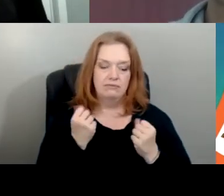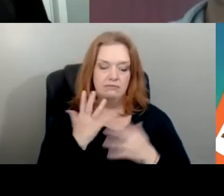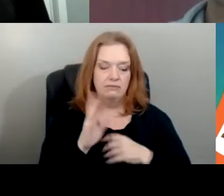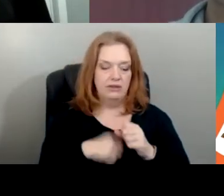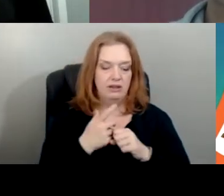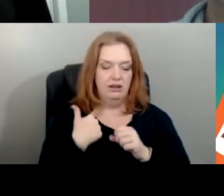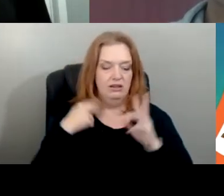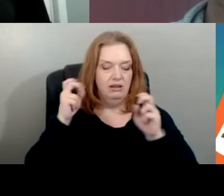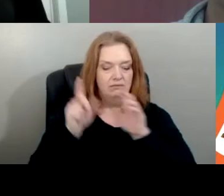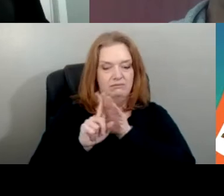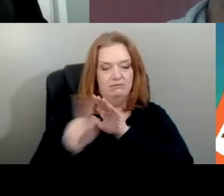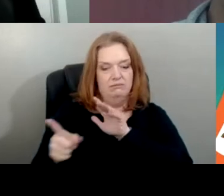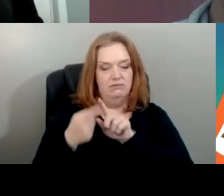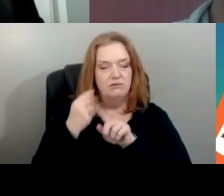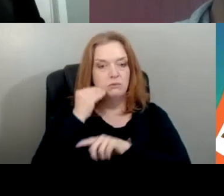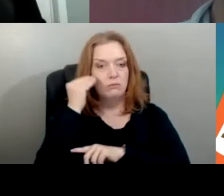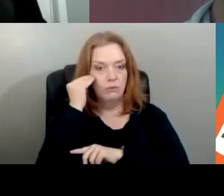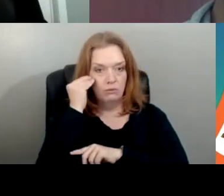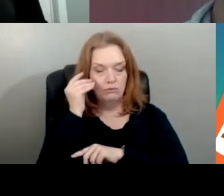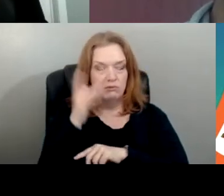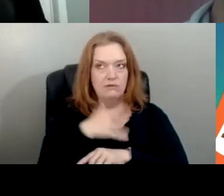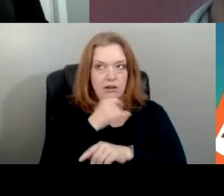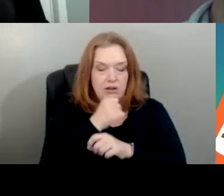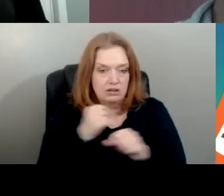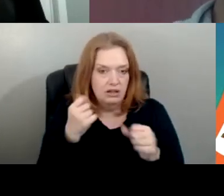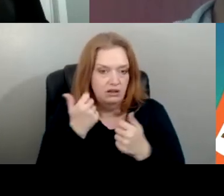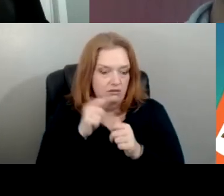and not feeling safe in my own home at different points in time,